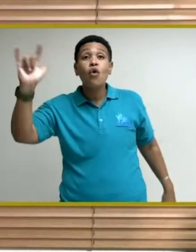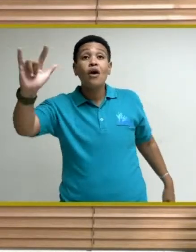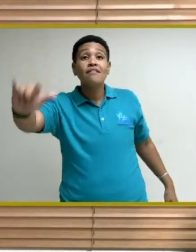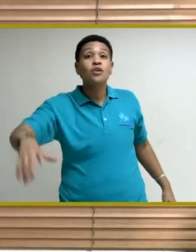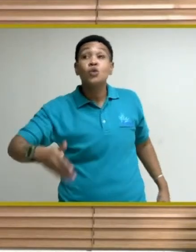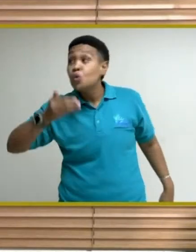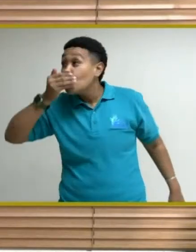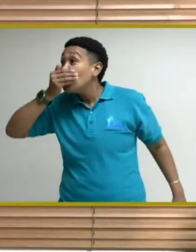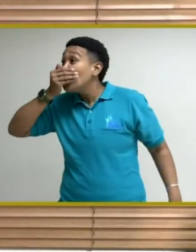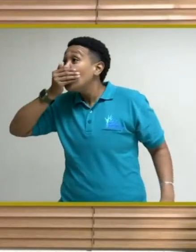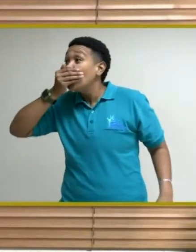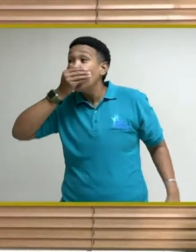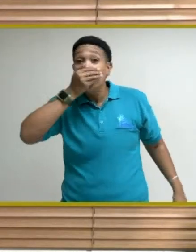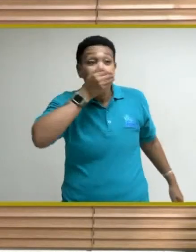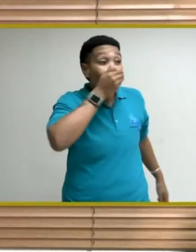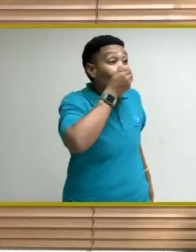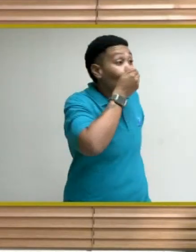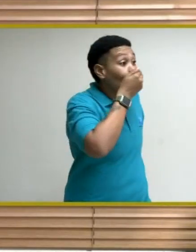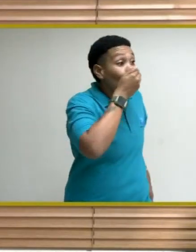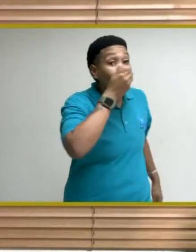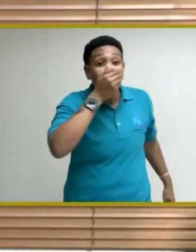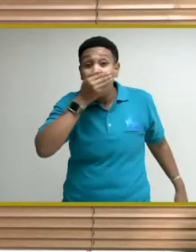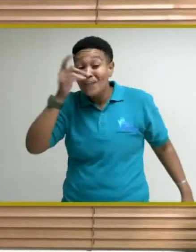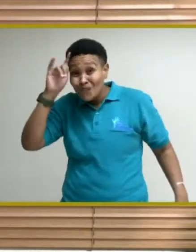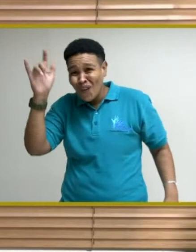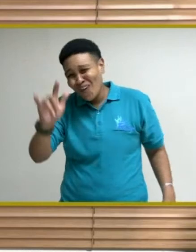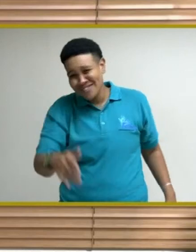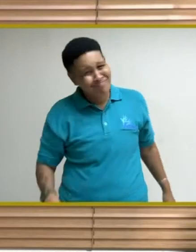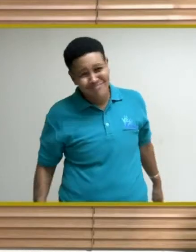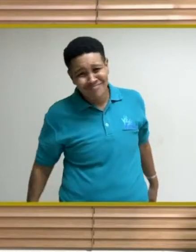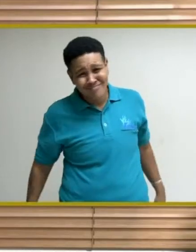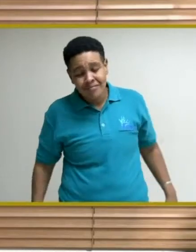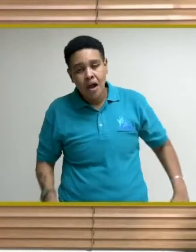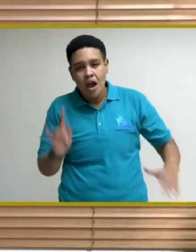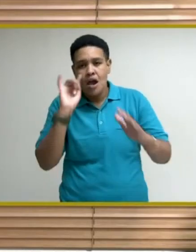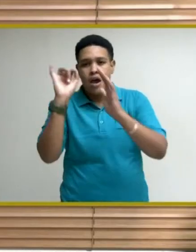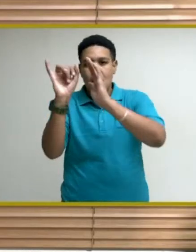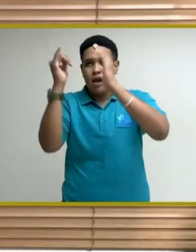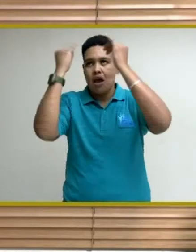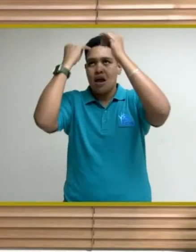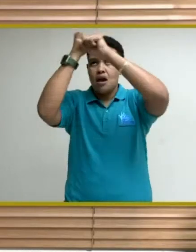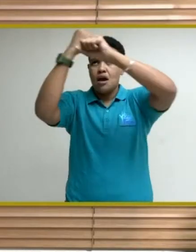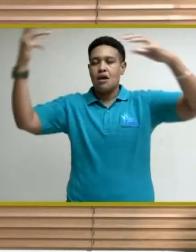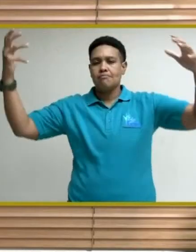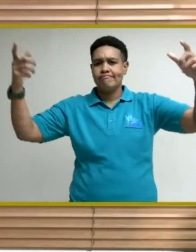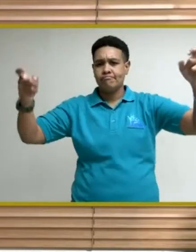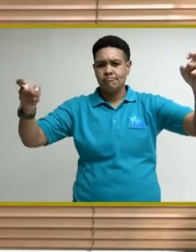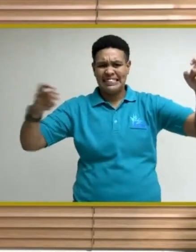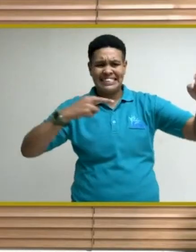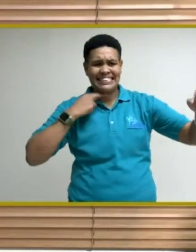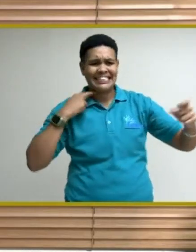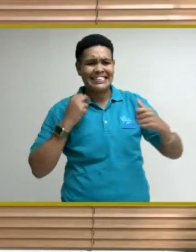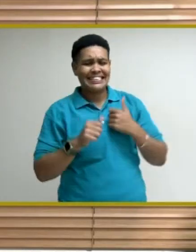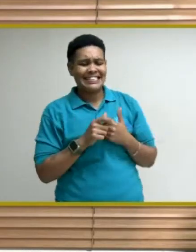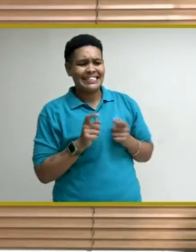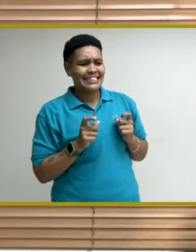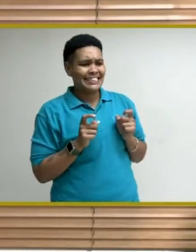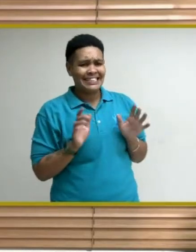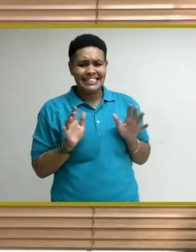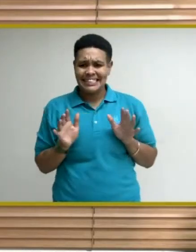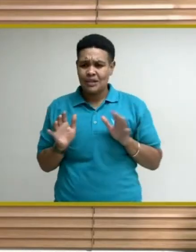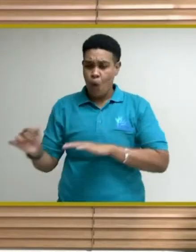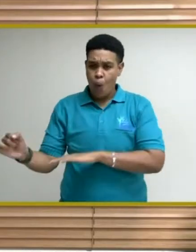environment forever. The idea is to manage the risk, to overcome the risk, and hopefully over time, given all the